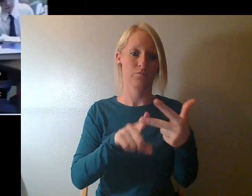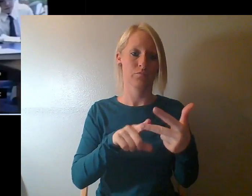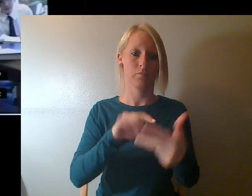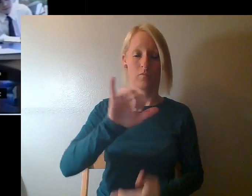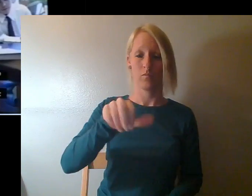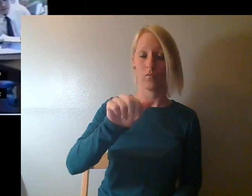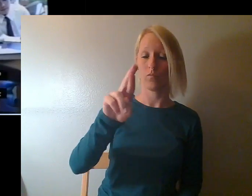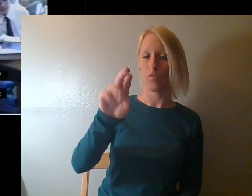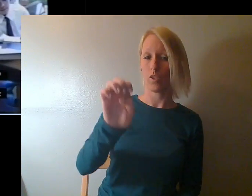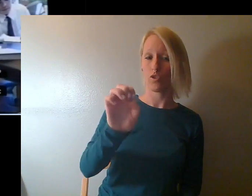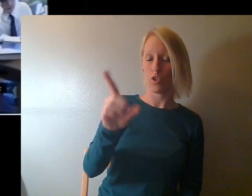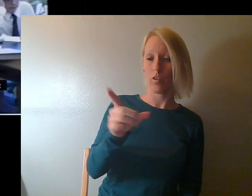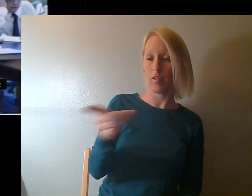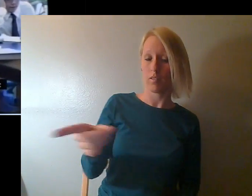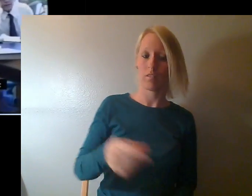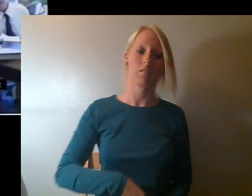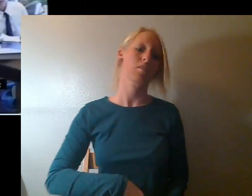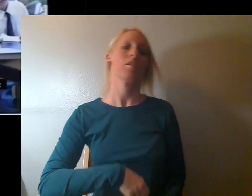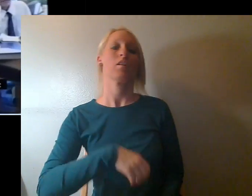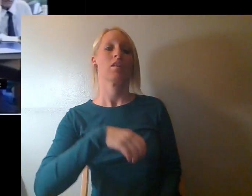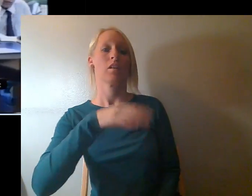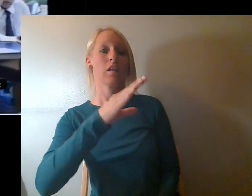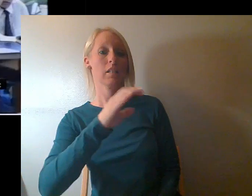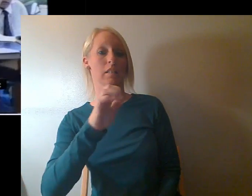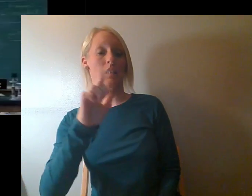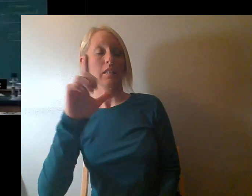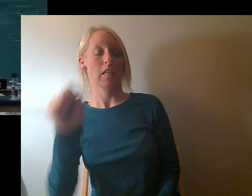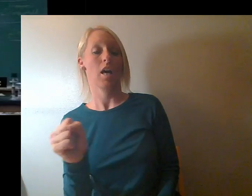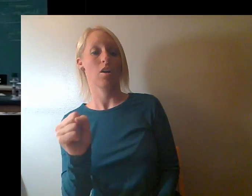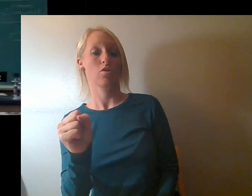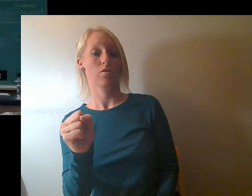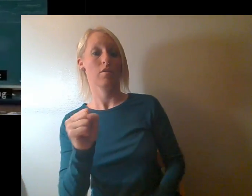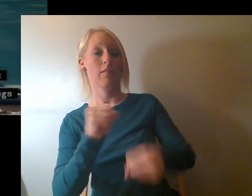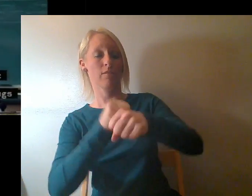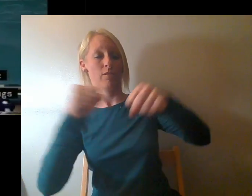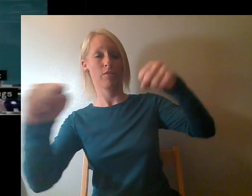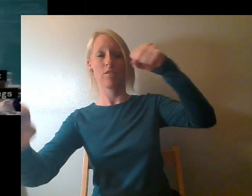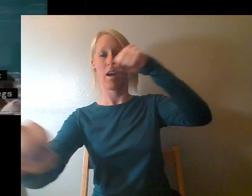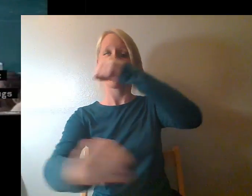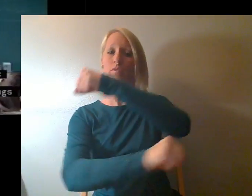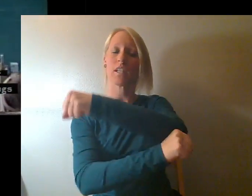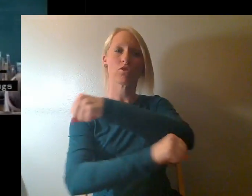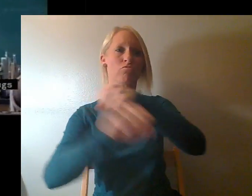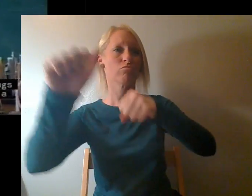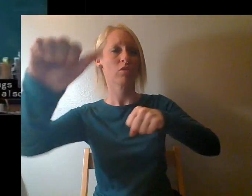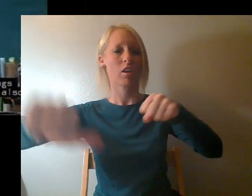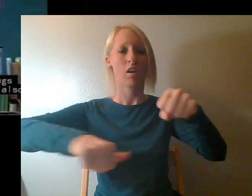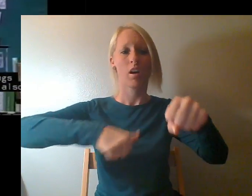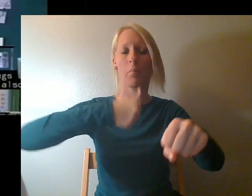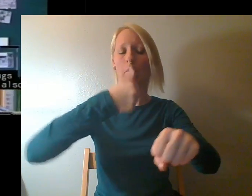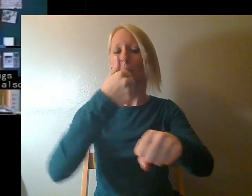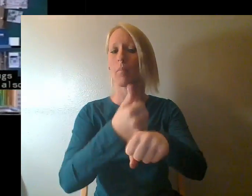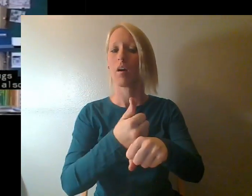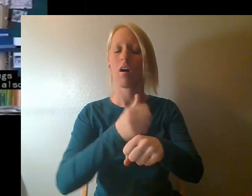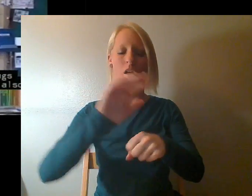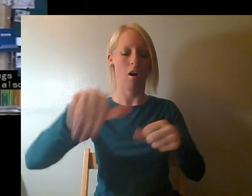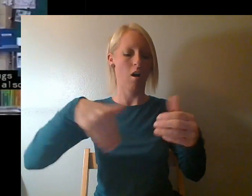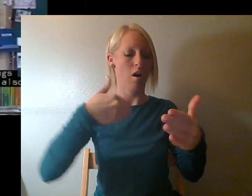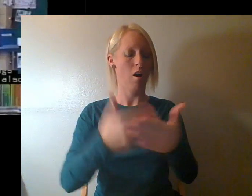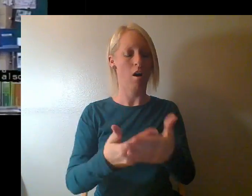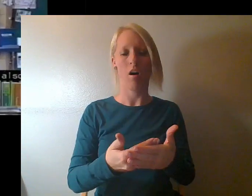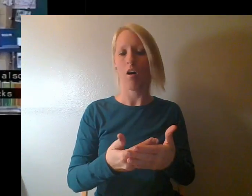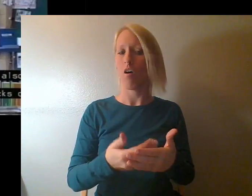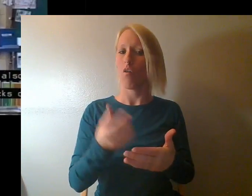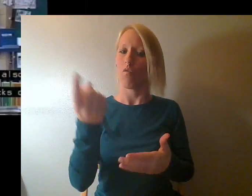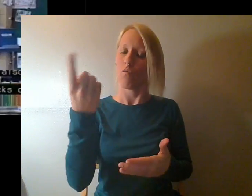Cells are the basic building block of all living things. Okay. Not only are all living things made of cells, they are also the building blocks. Cells